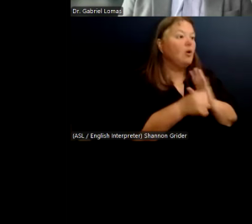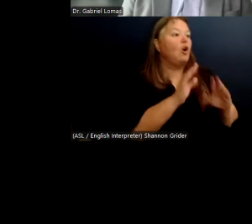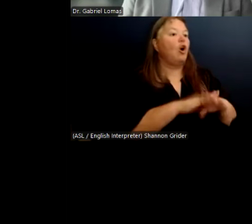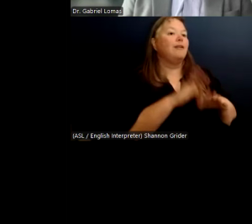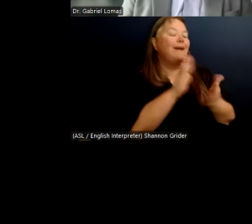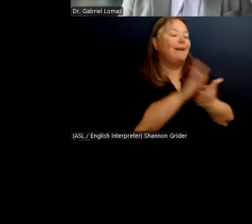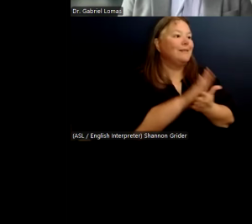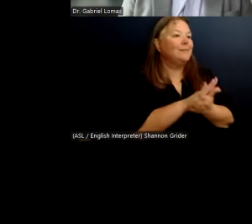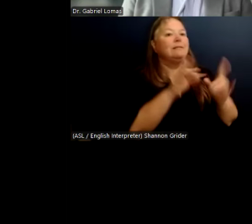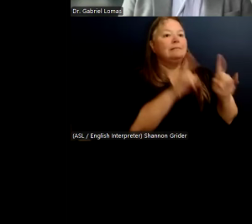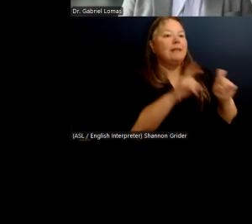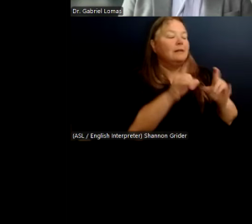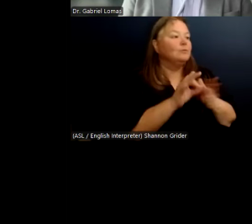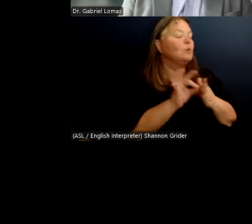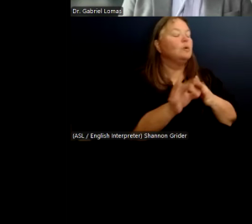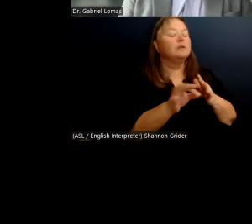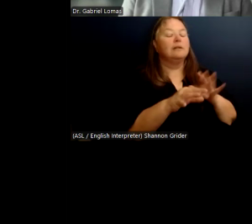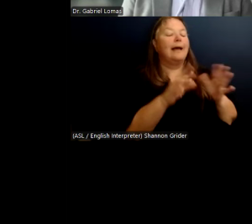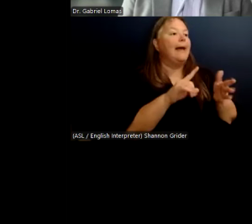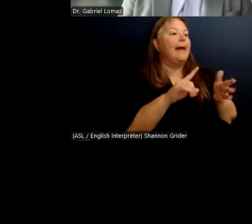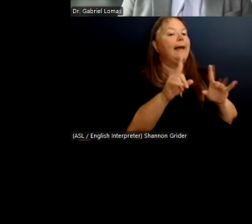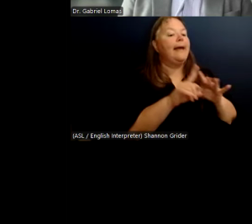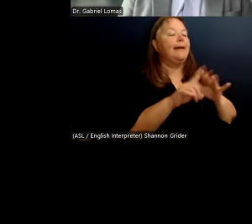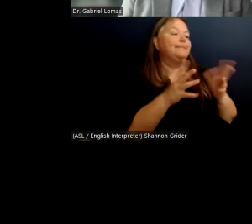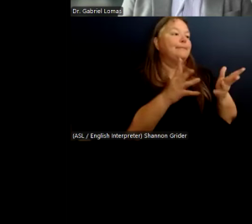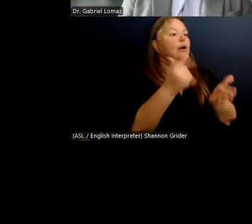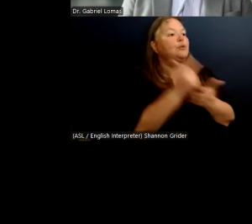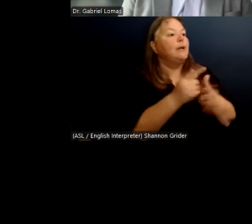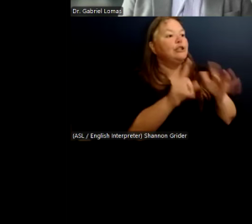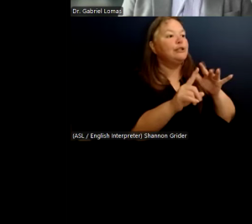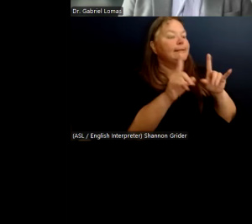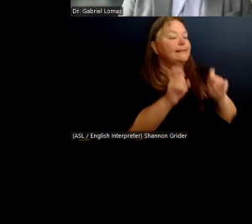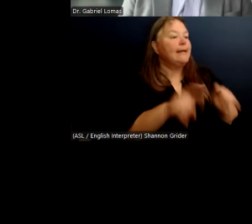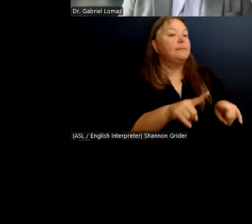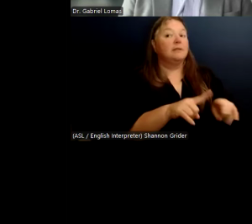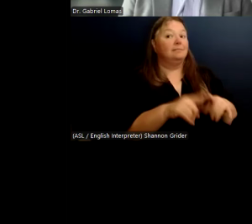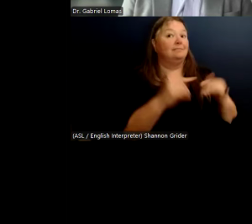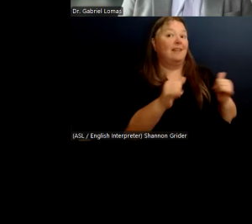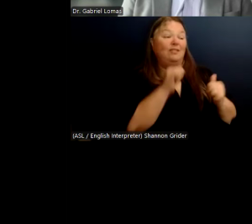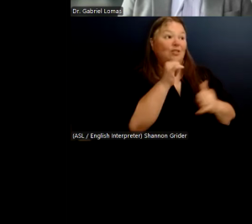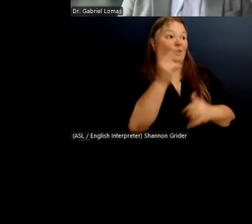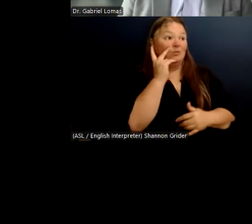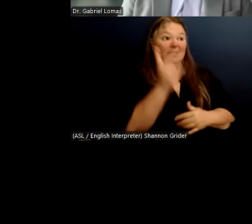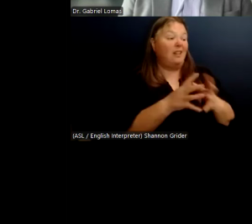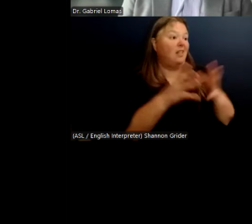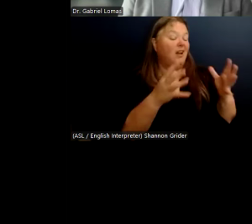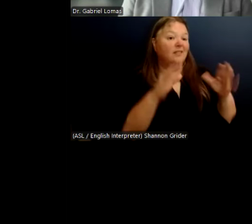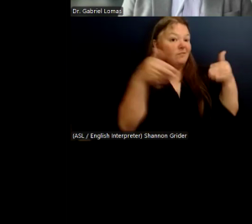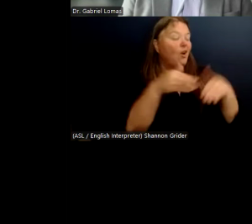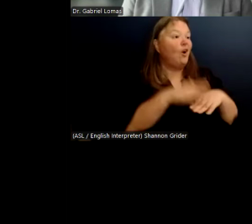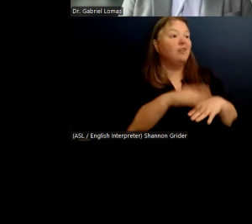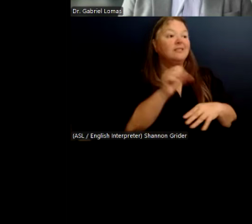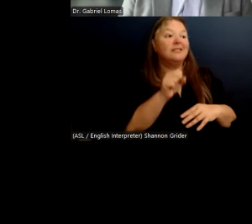see the same program options for even prevention of substance use, different things that a lot